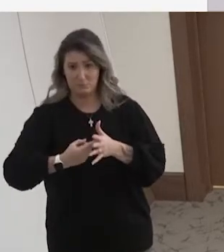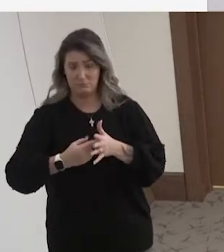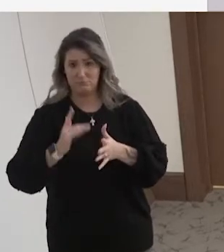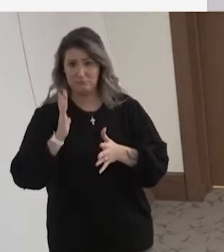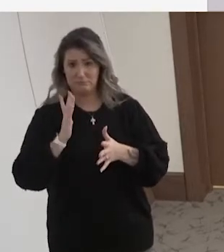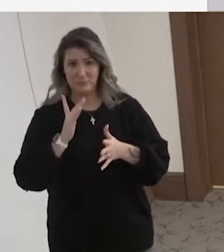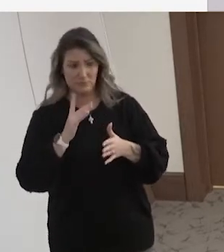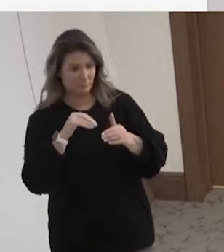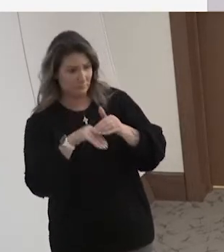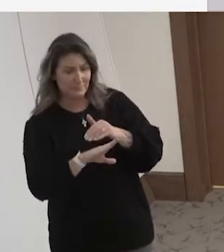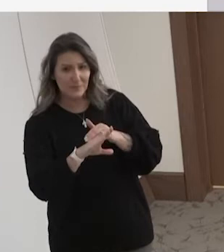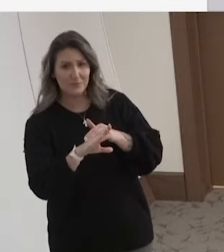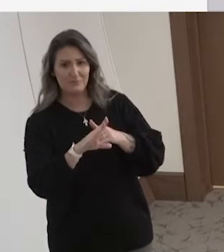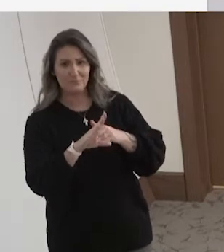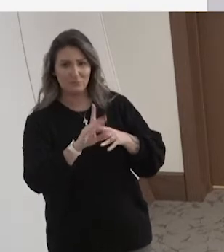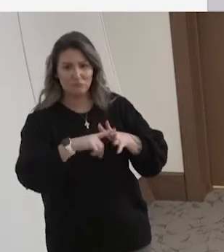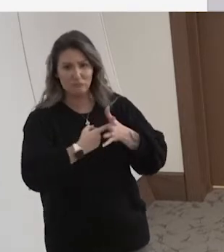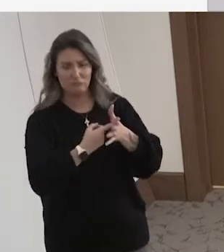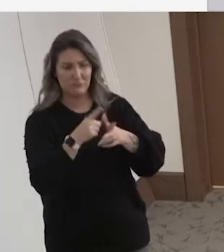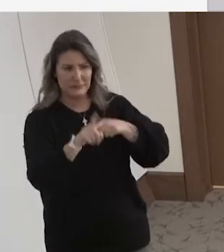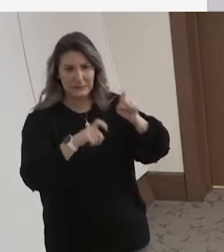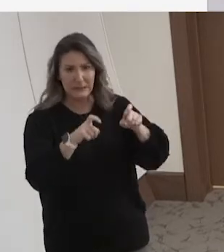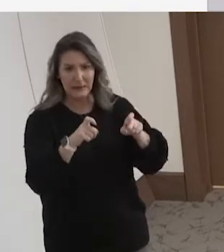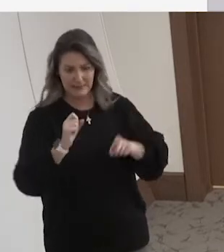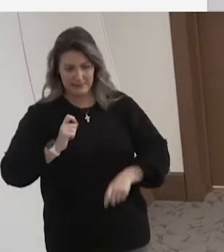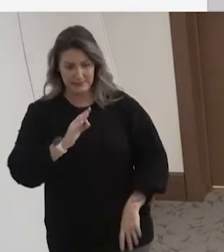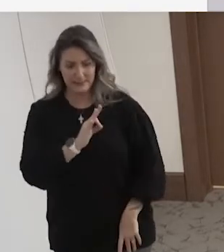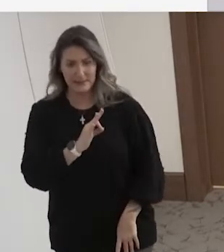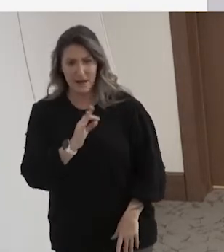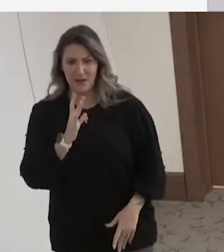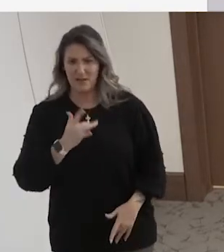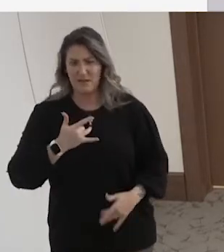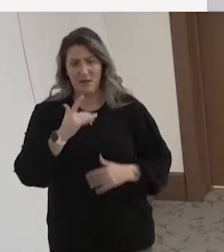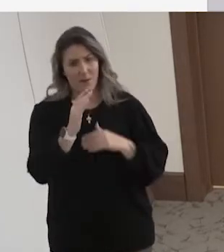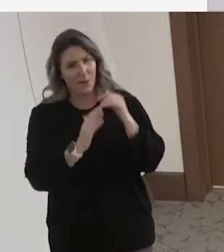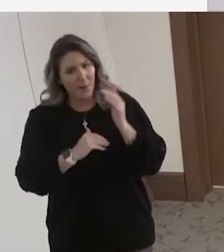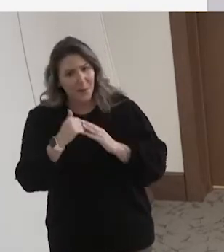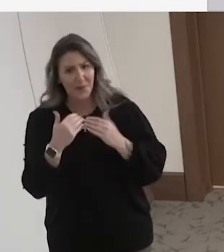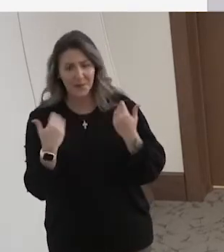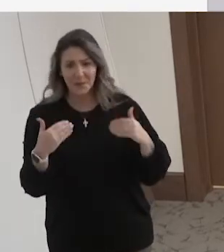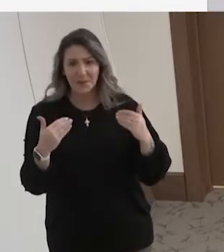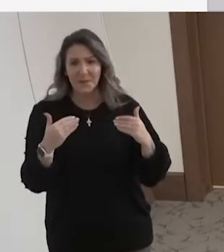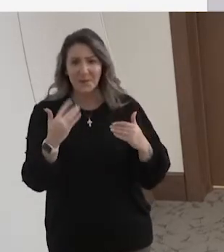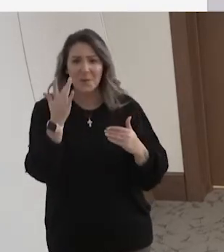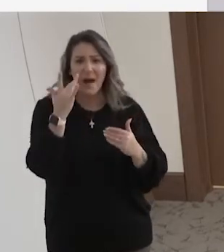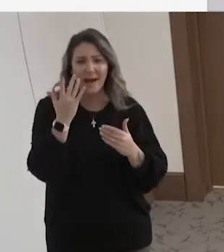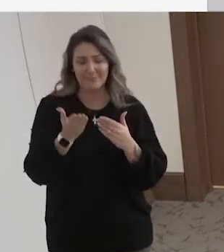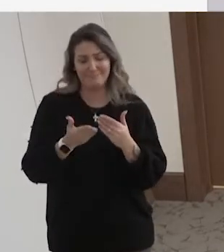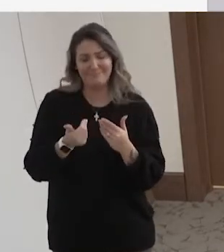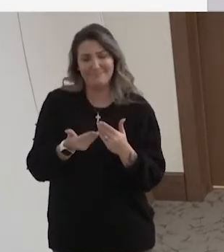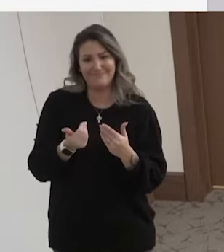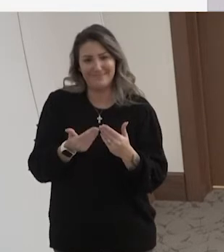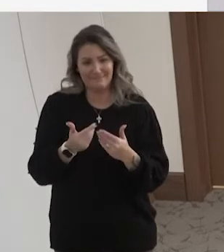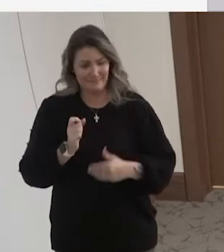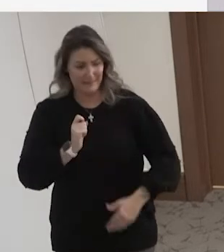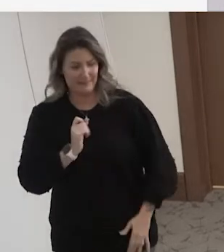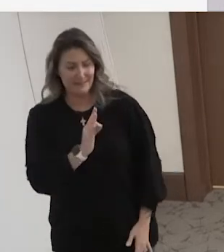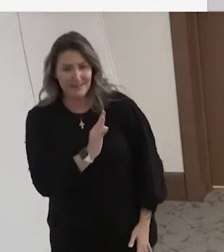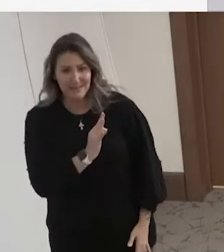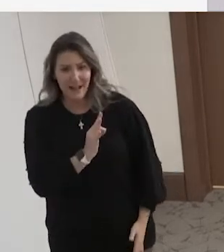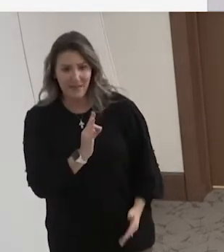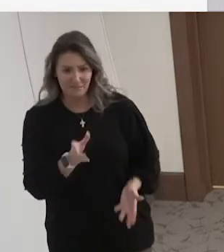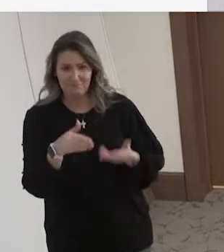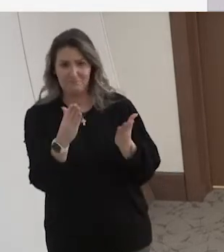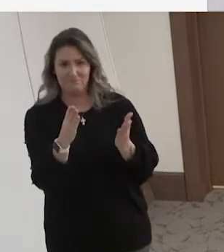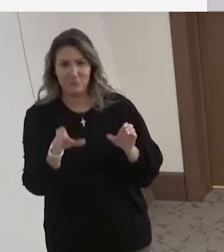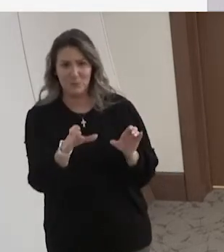go in to administer the test to some of our staff, and the staff felt so comfortable because it was so easy that the staff would let them administer